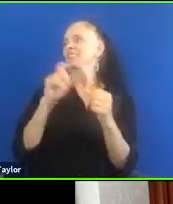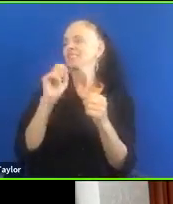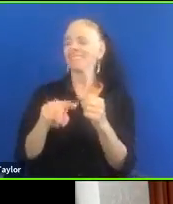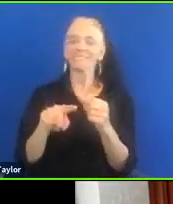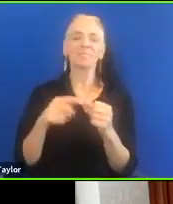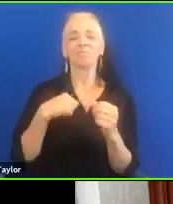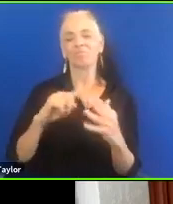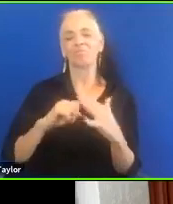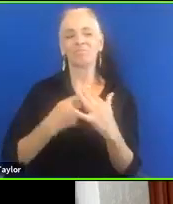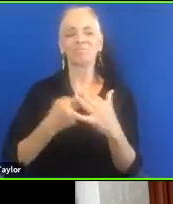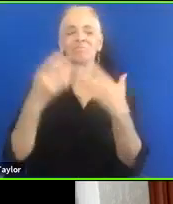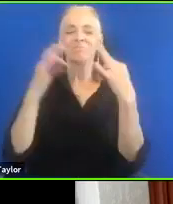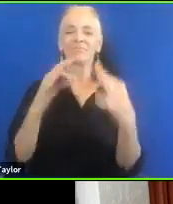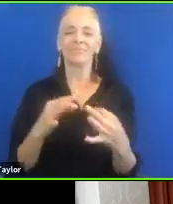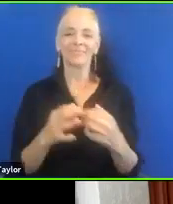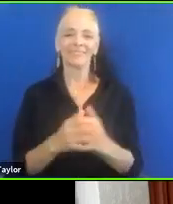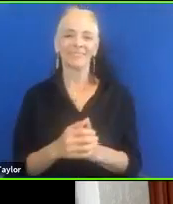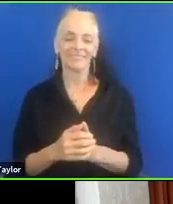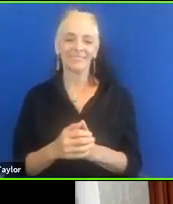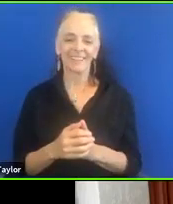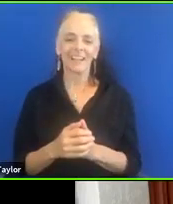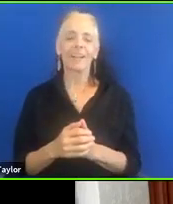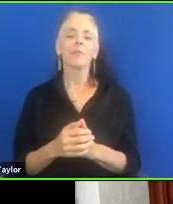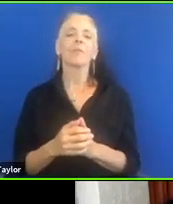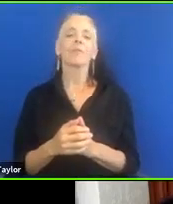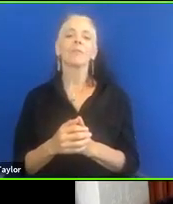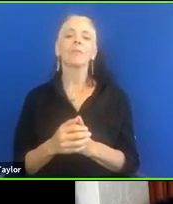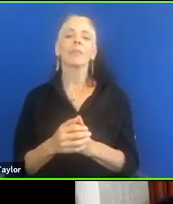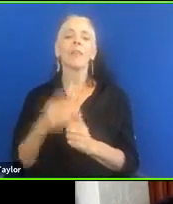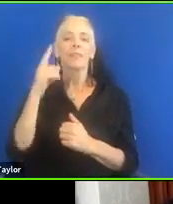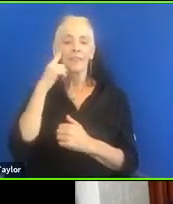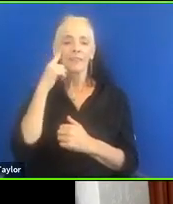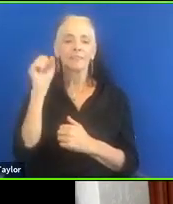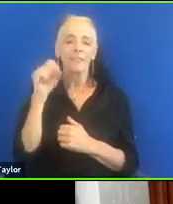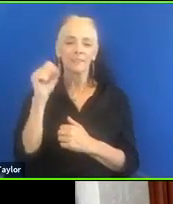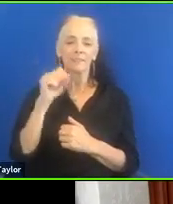start. I do think that part of